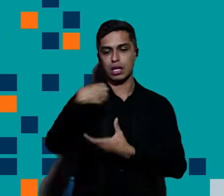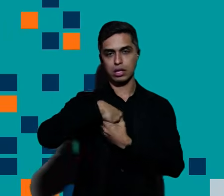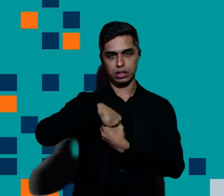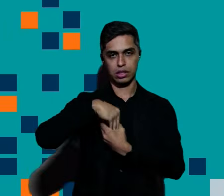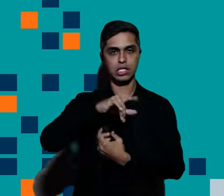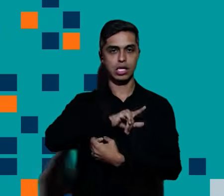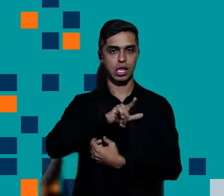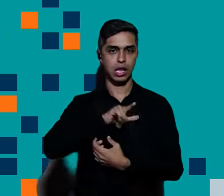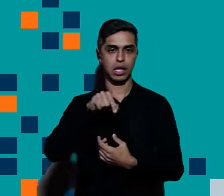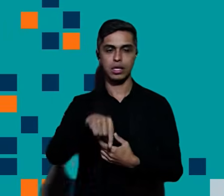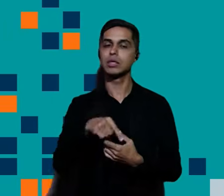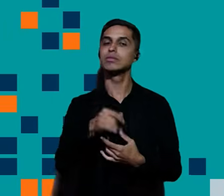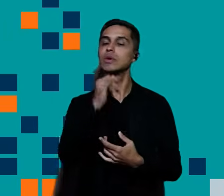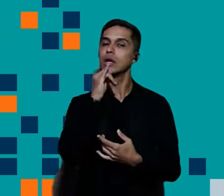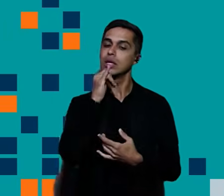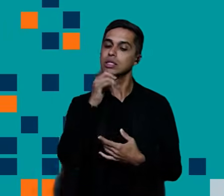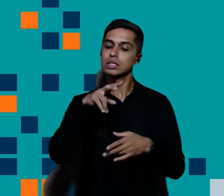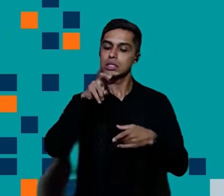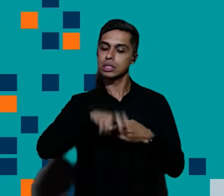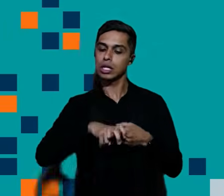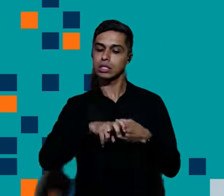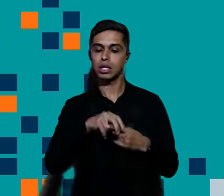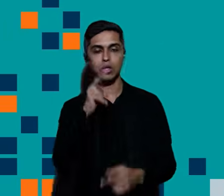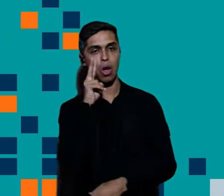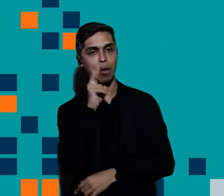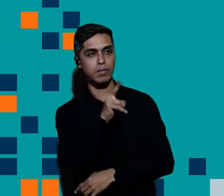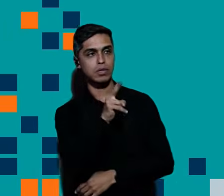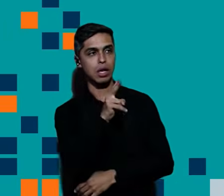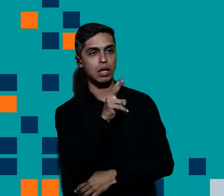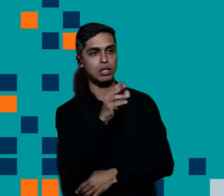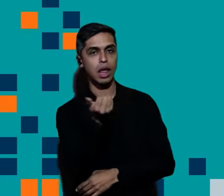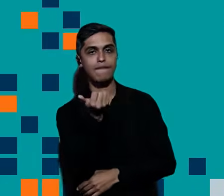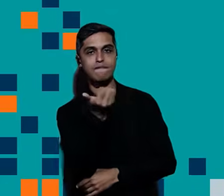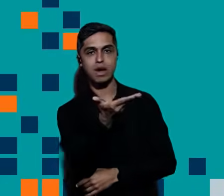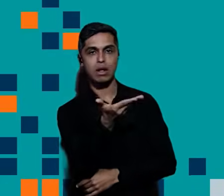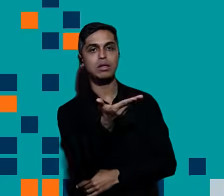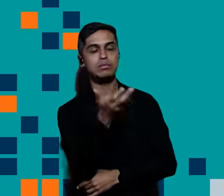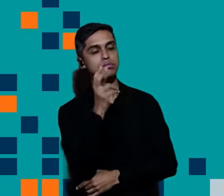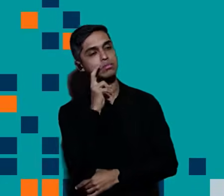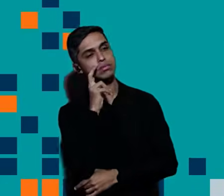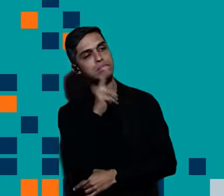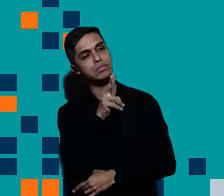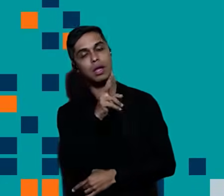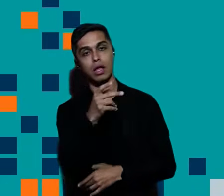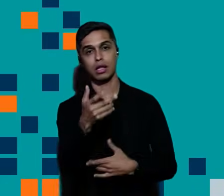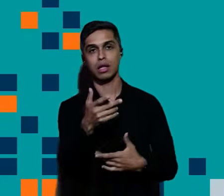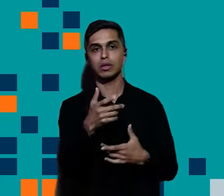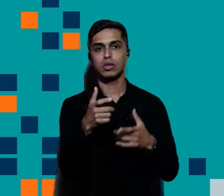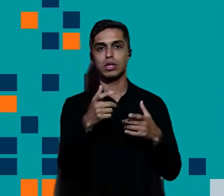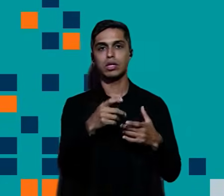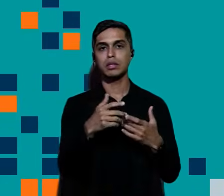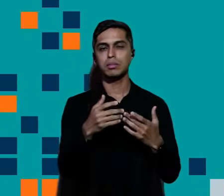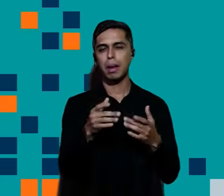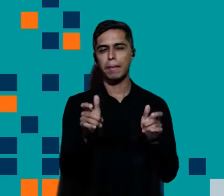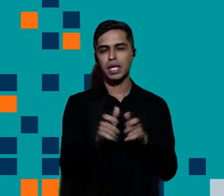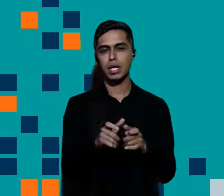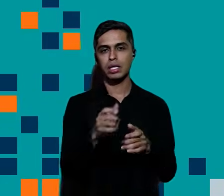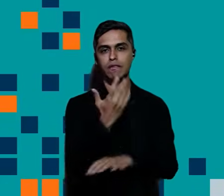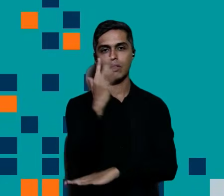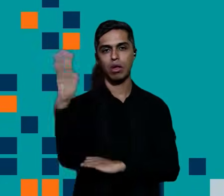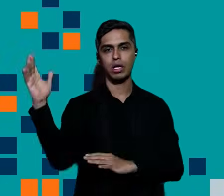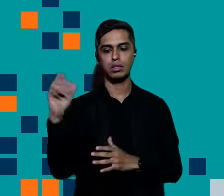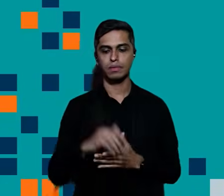looking forward to the public area, it's wrapped by a screen. Moving on to something at a different